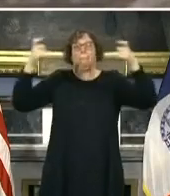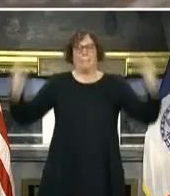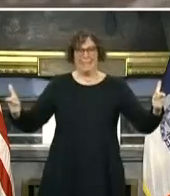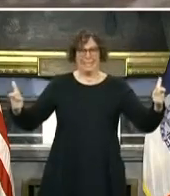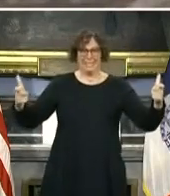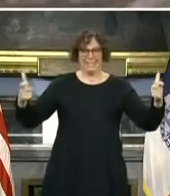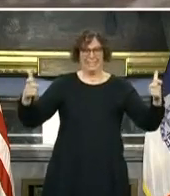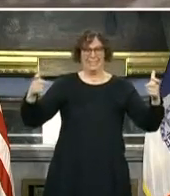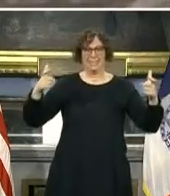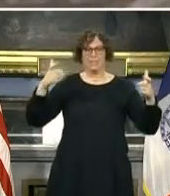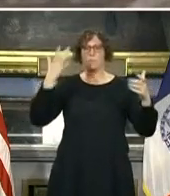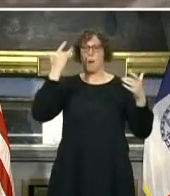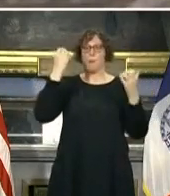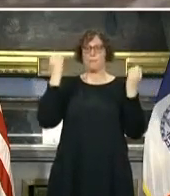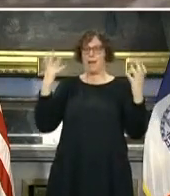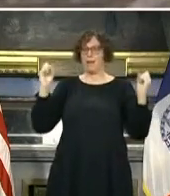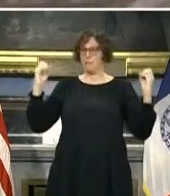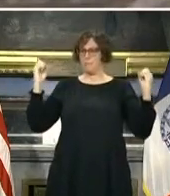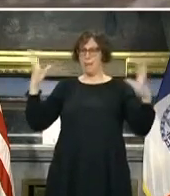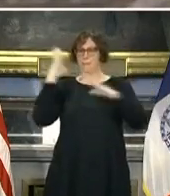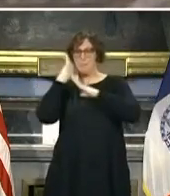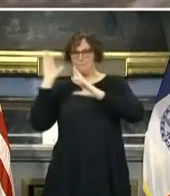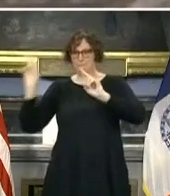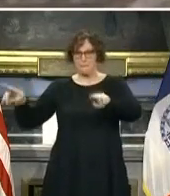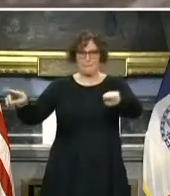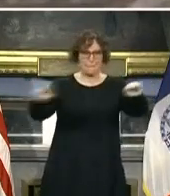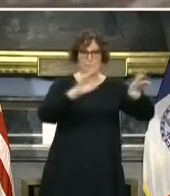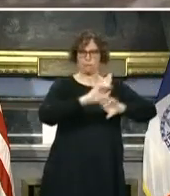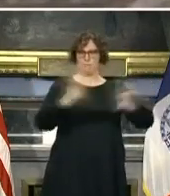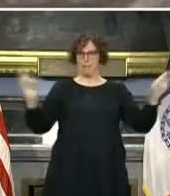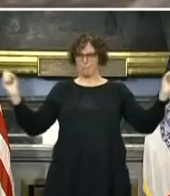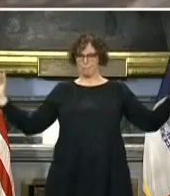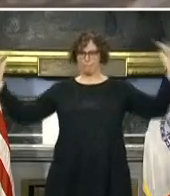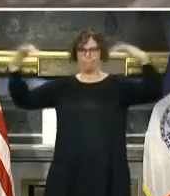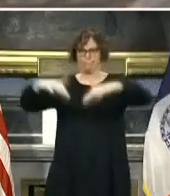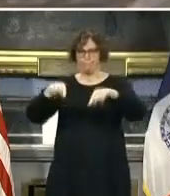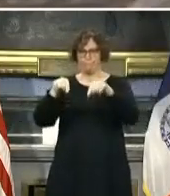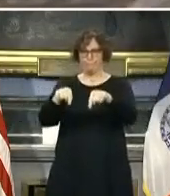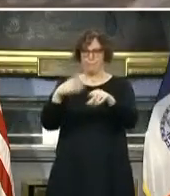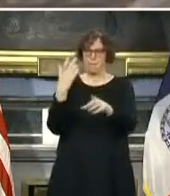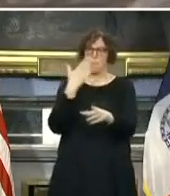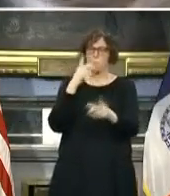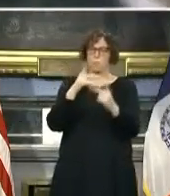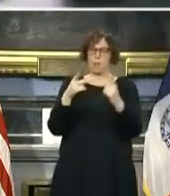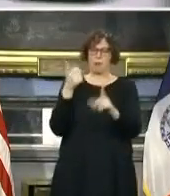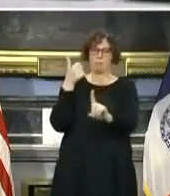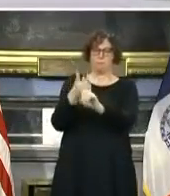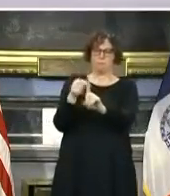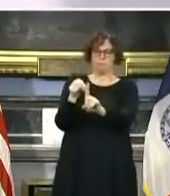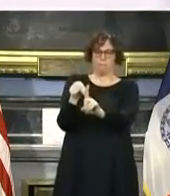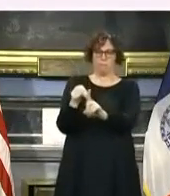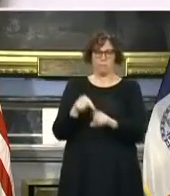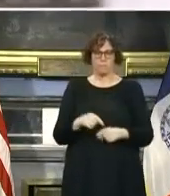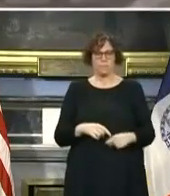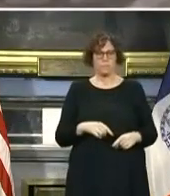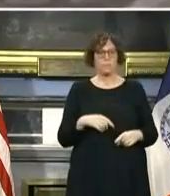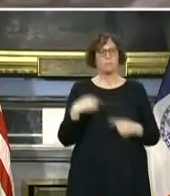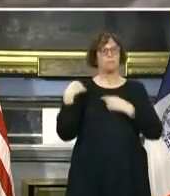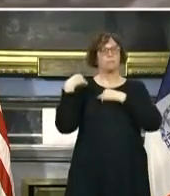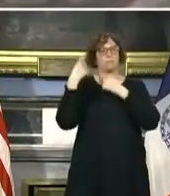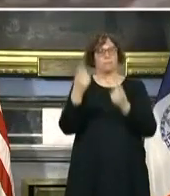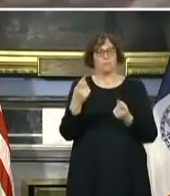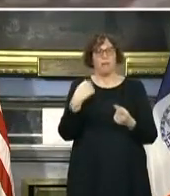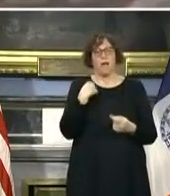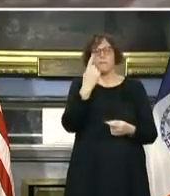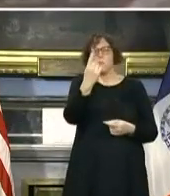in simultaneously. But the hotels, so the city now has at least one hotel up and running for medical use. We have a number of